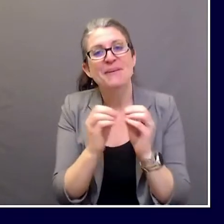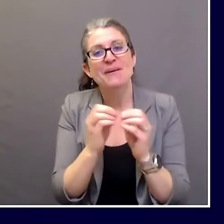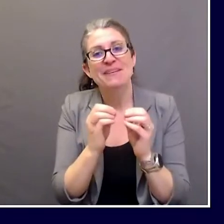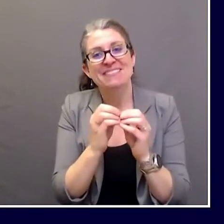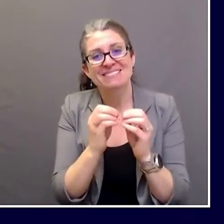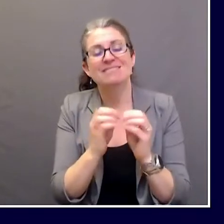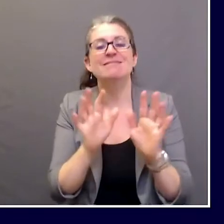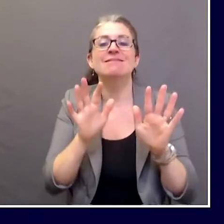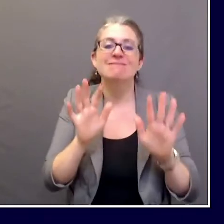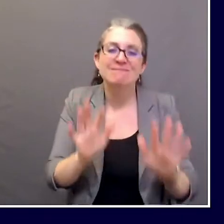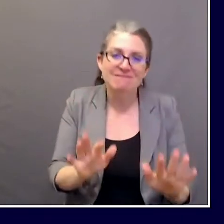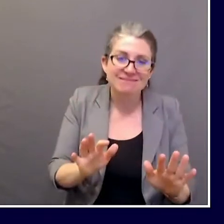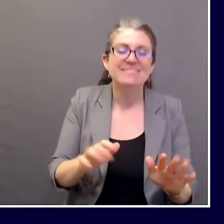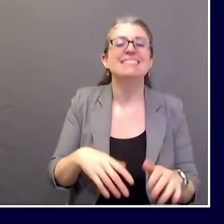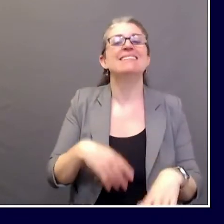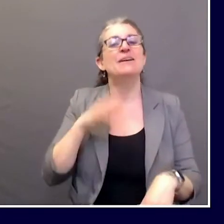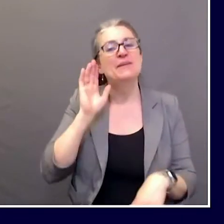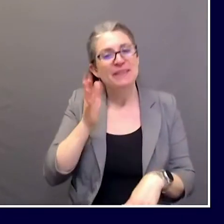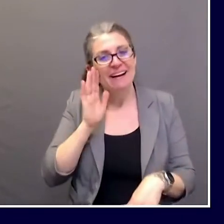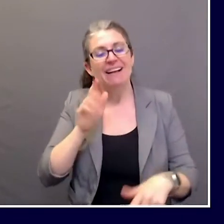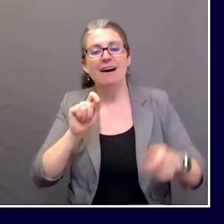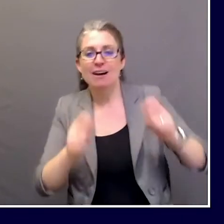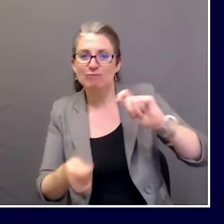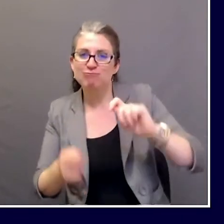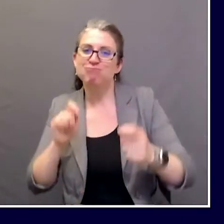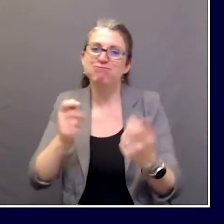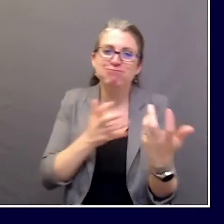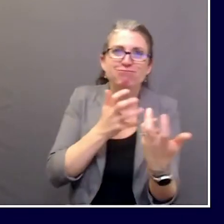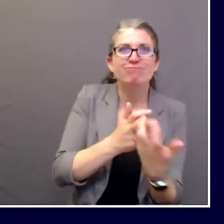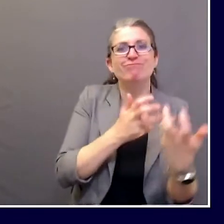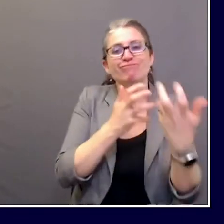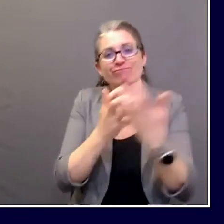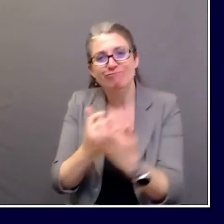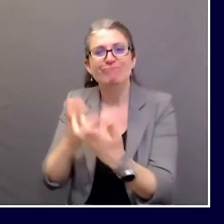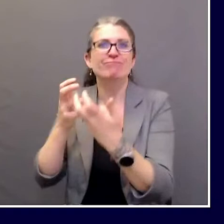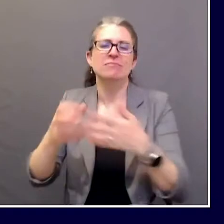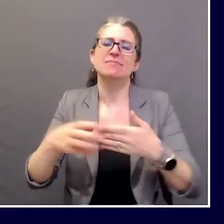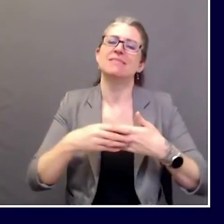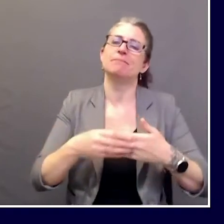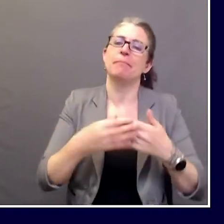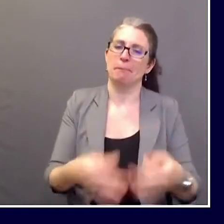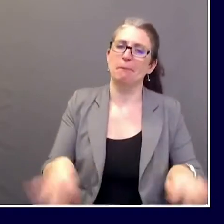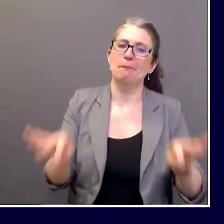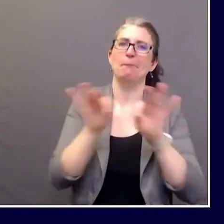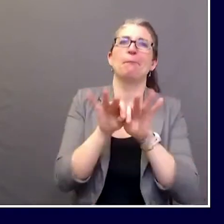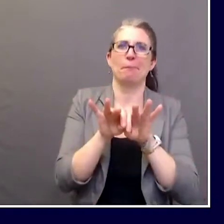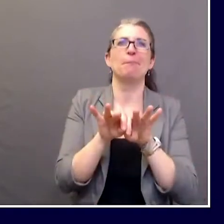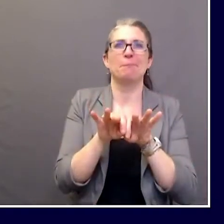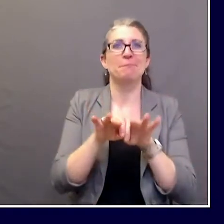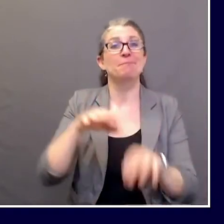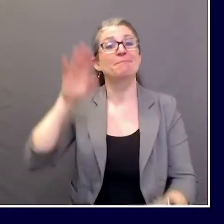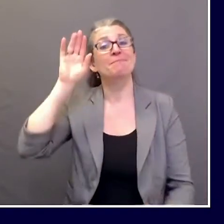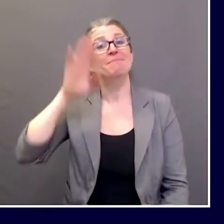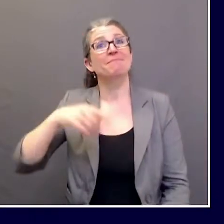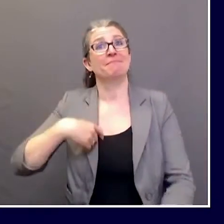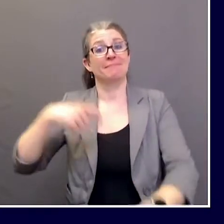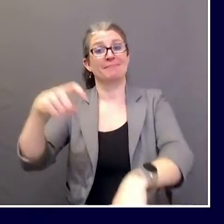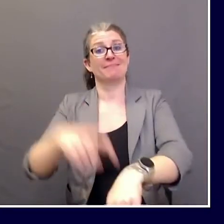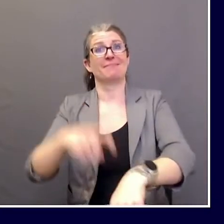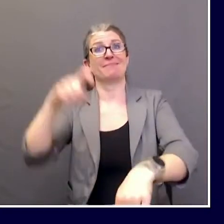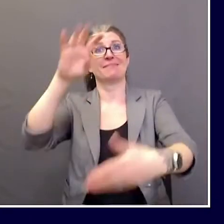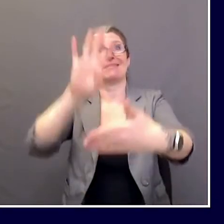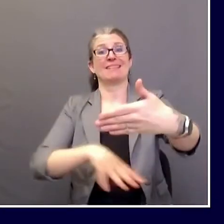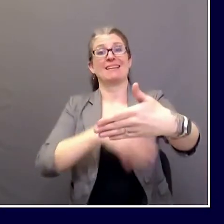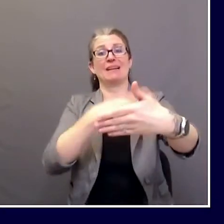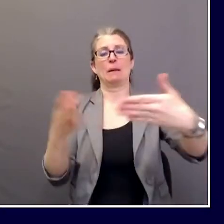pivot if and when it's needed. It may take some more time, and it will certainly take some more effort,